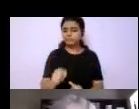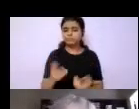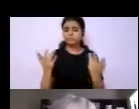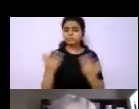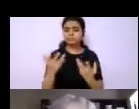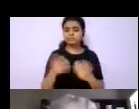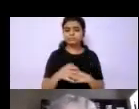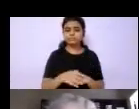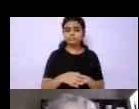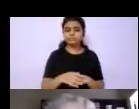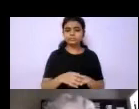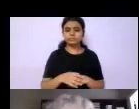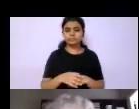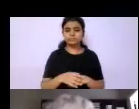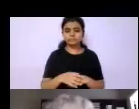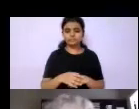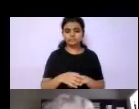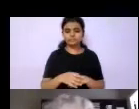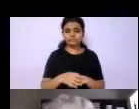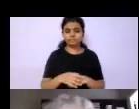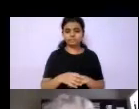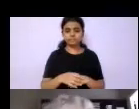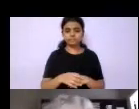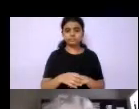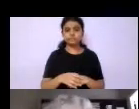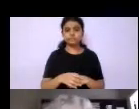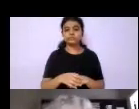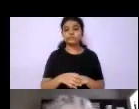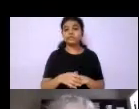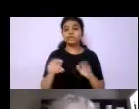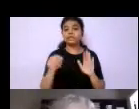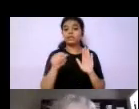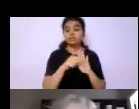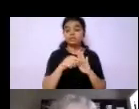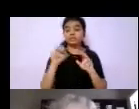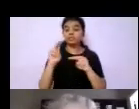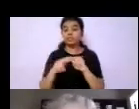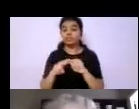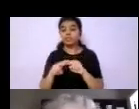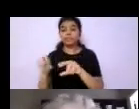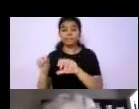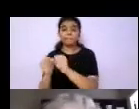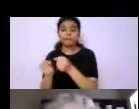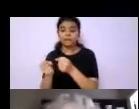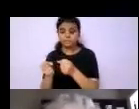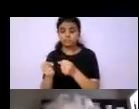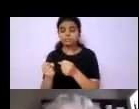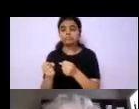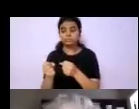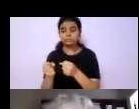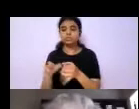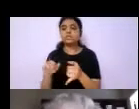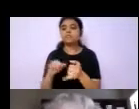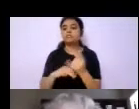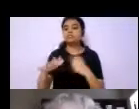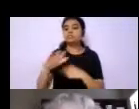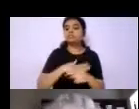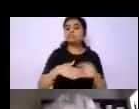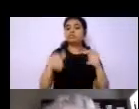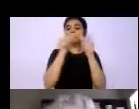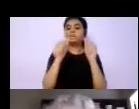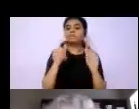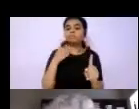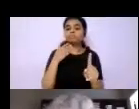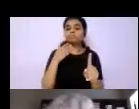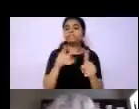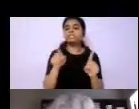corrode that come to the disadvantage of impairment, that the social model is really only an approach to